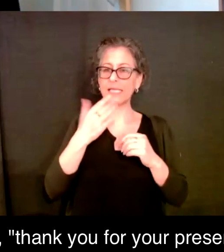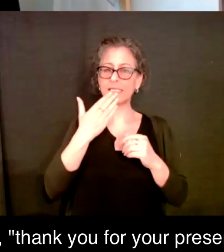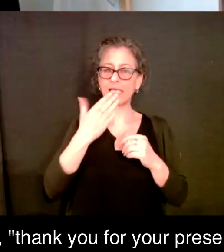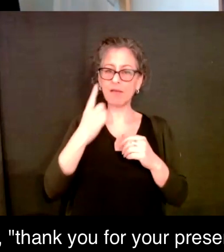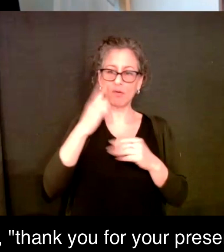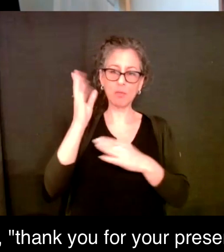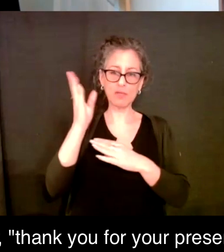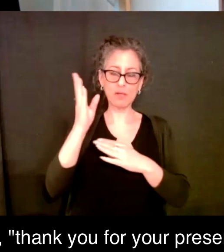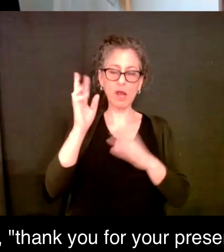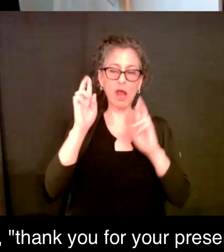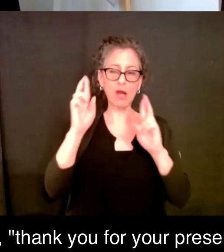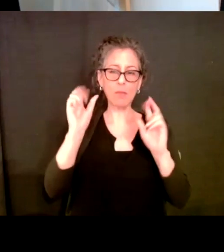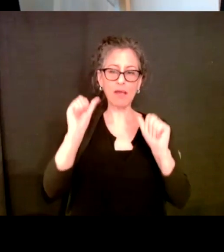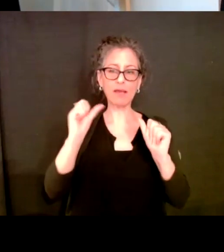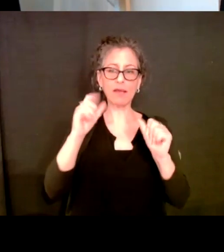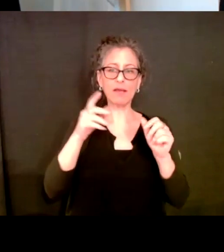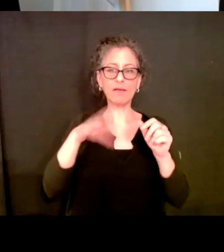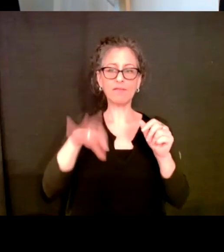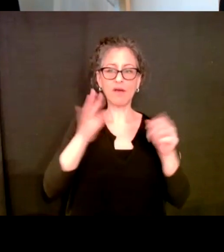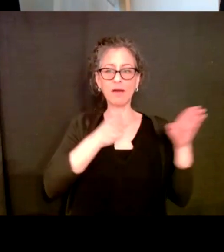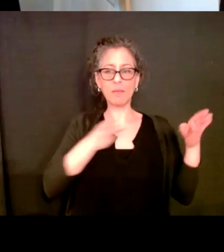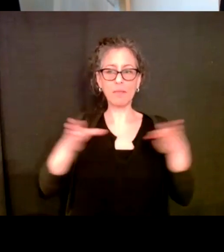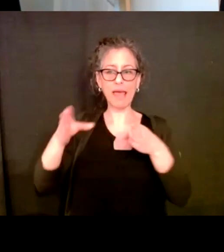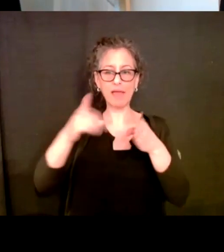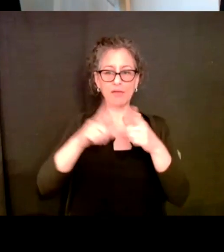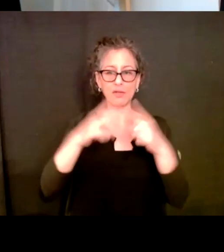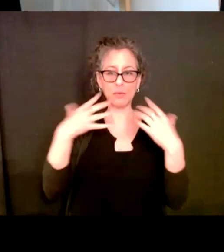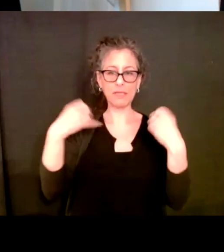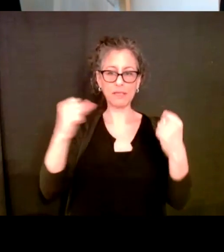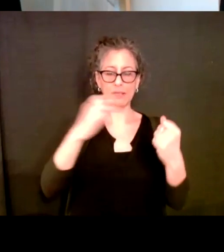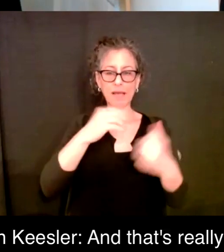find a path to healing and trust."